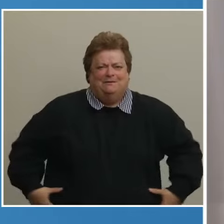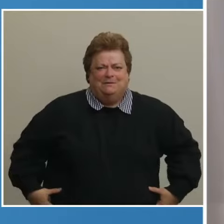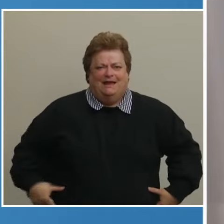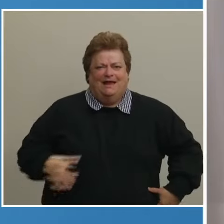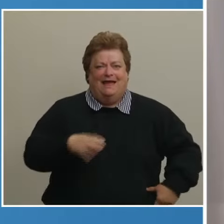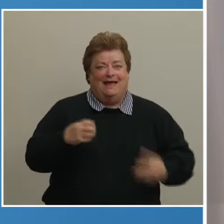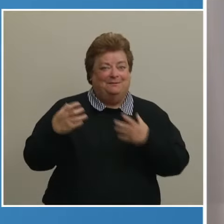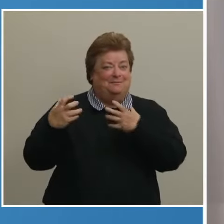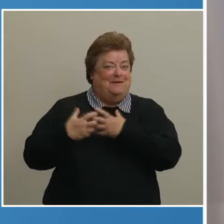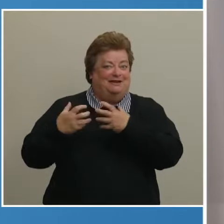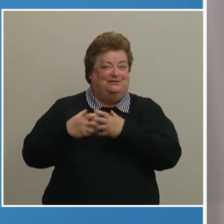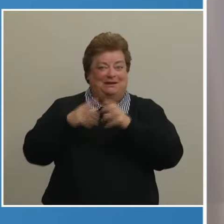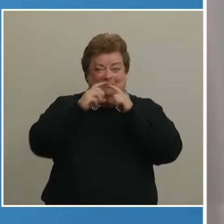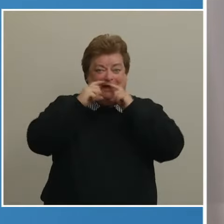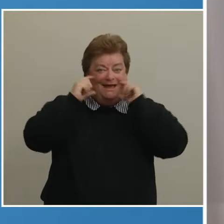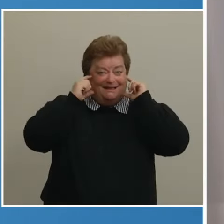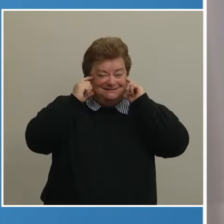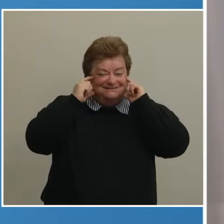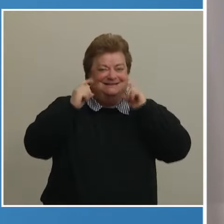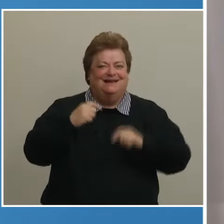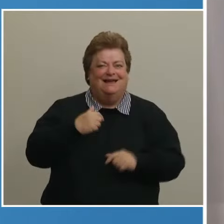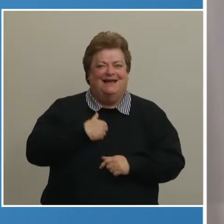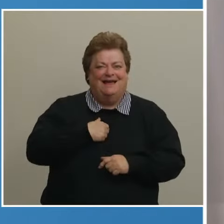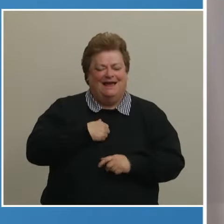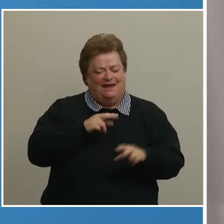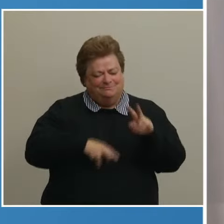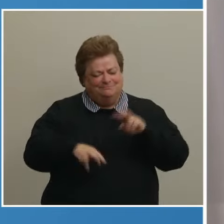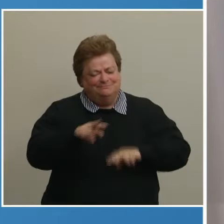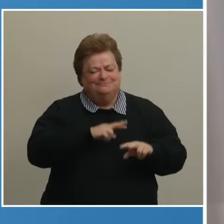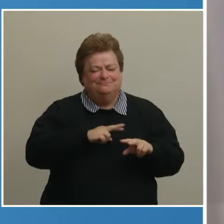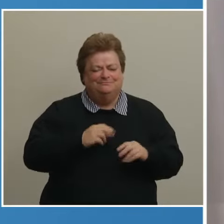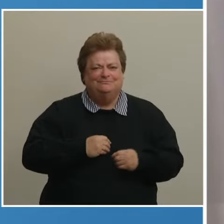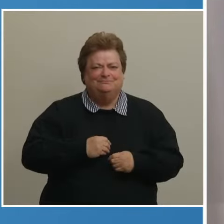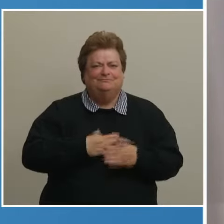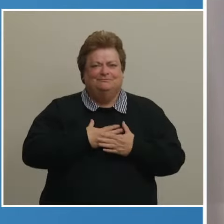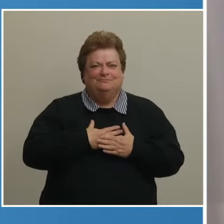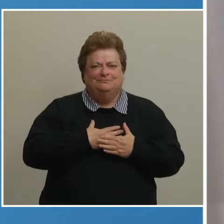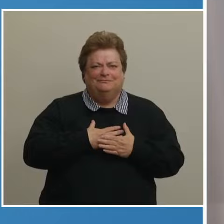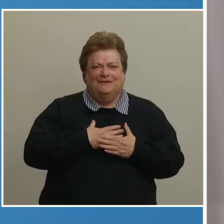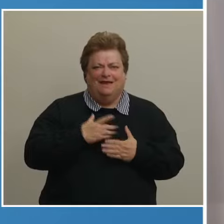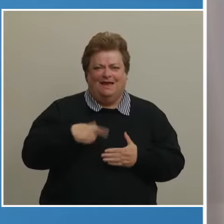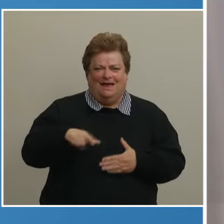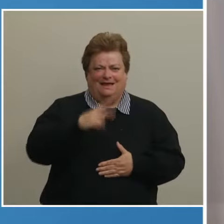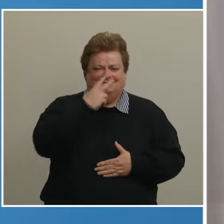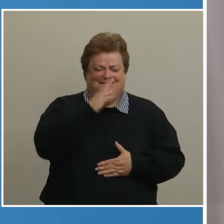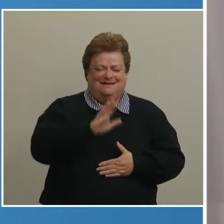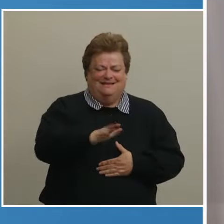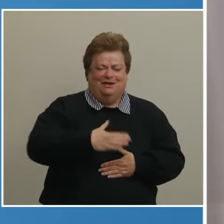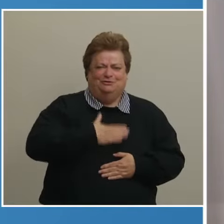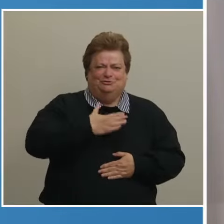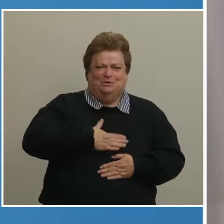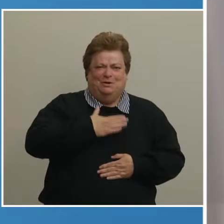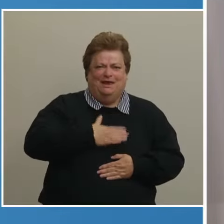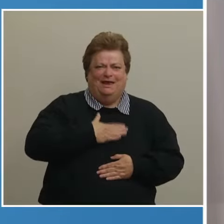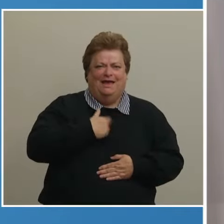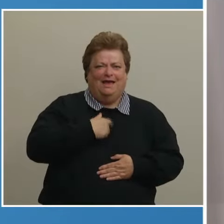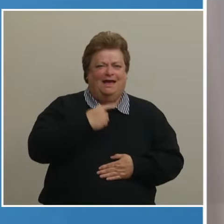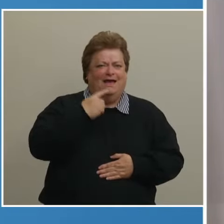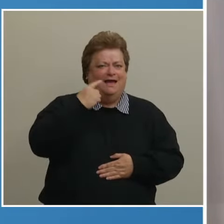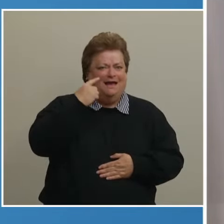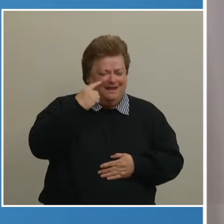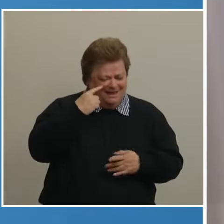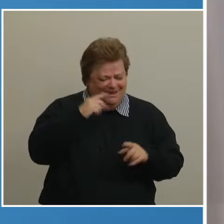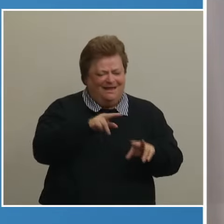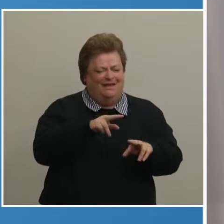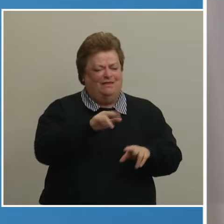matching masks. And as I admired the joy that they radiated, I also just marveled at how these teenagers on the